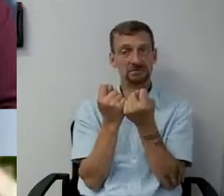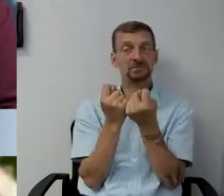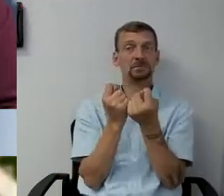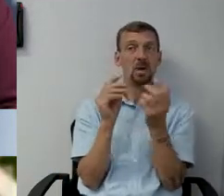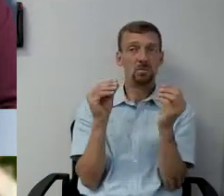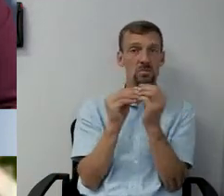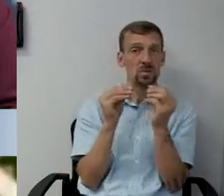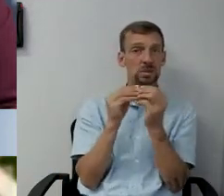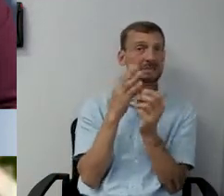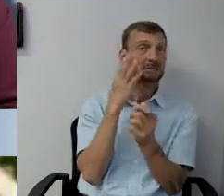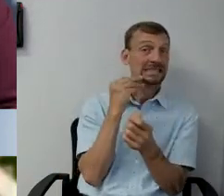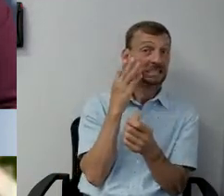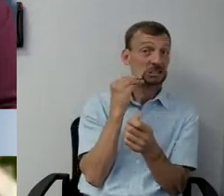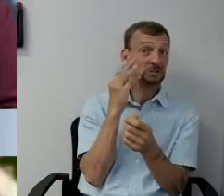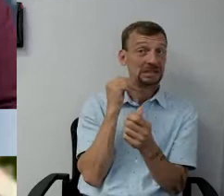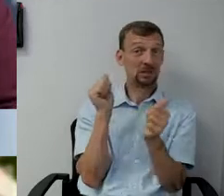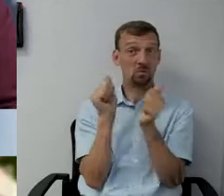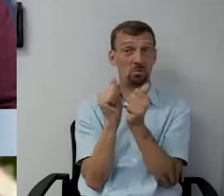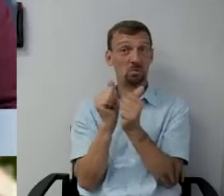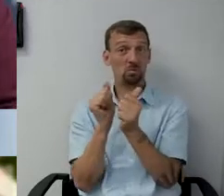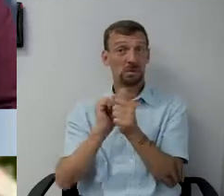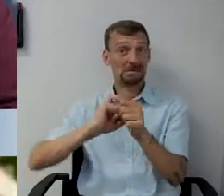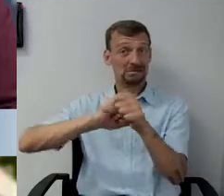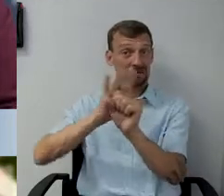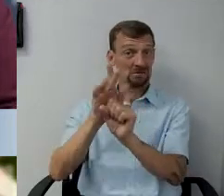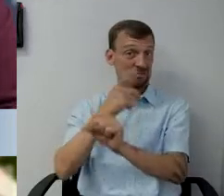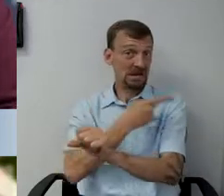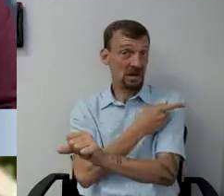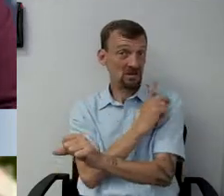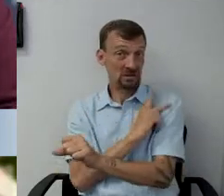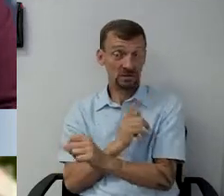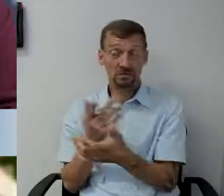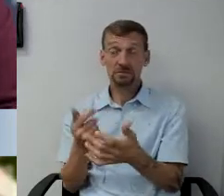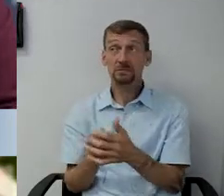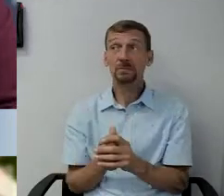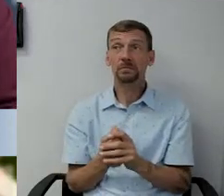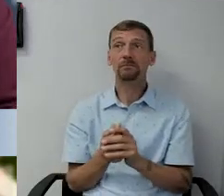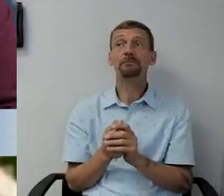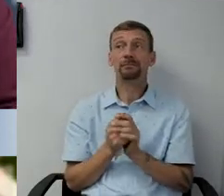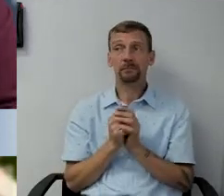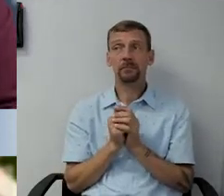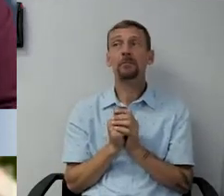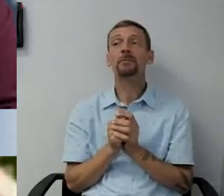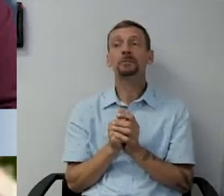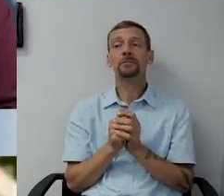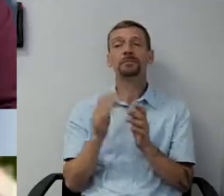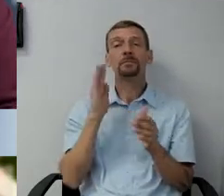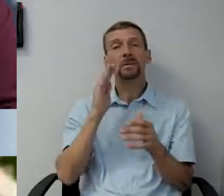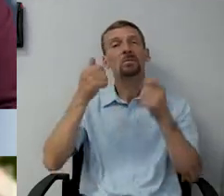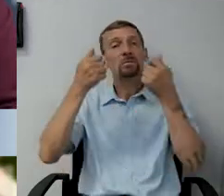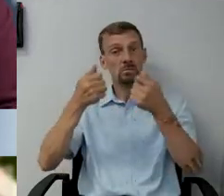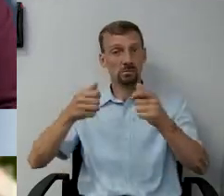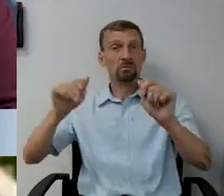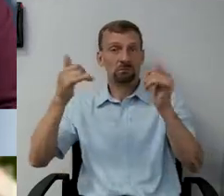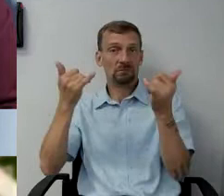highly experienced in mm-hmm. taking care of COVID patients. And so we're gonna try to